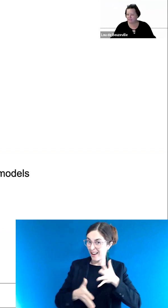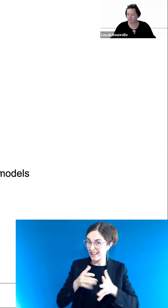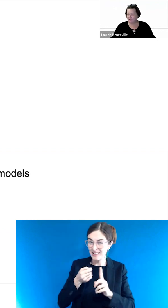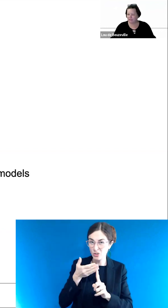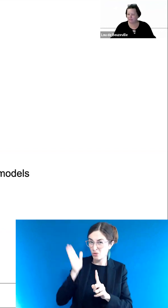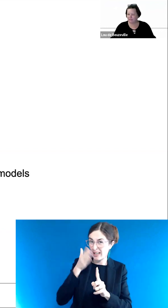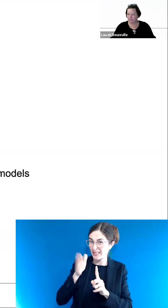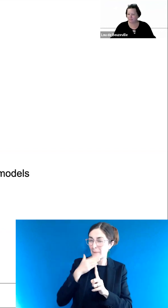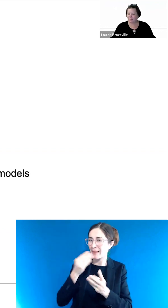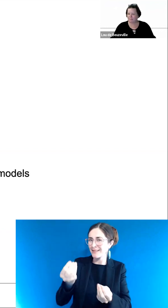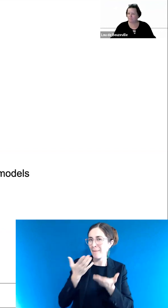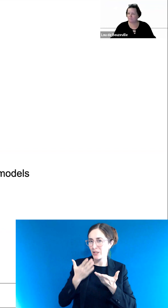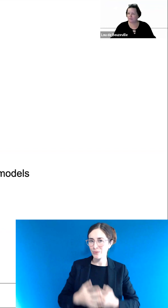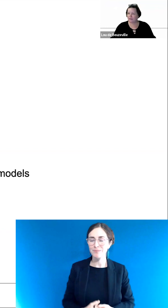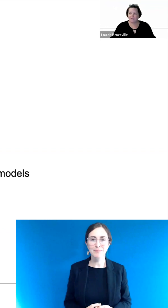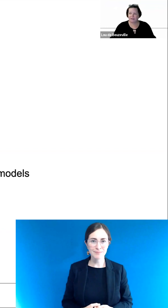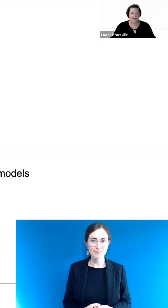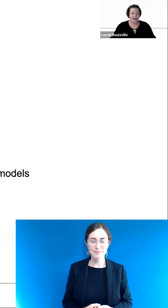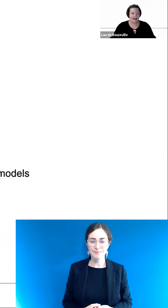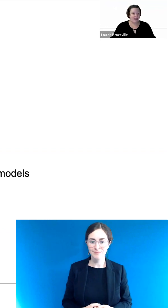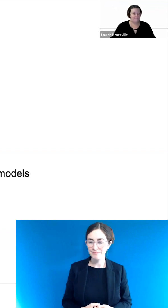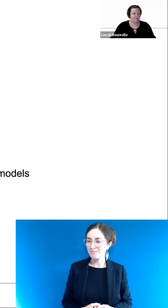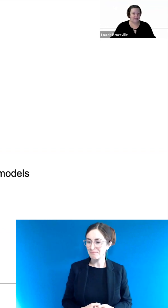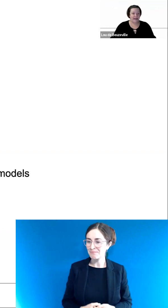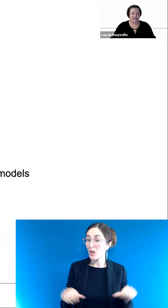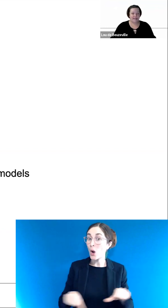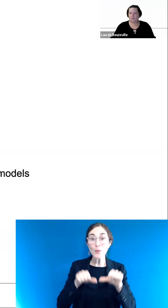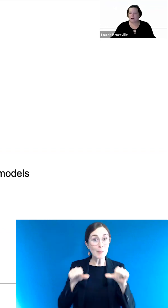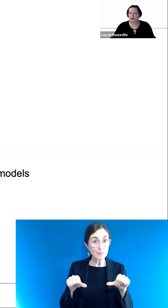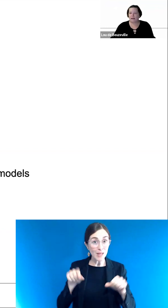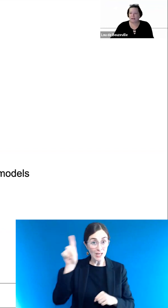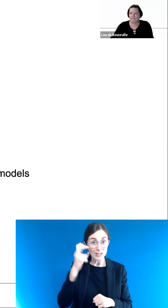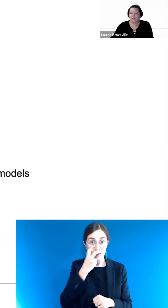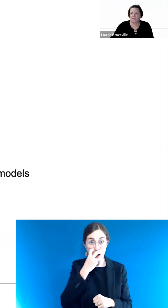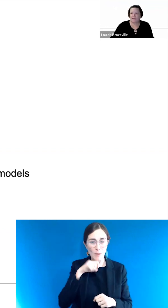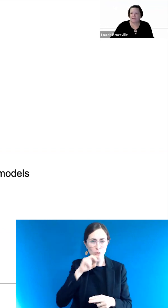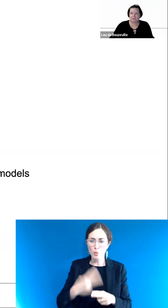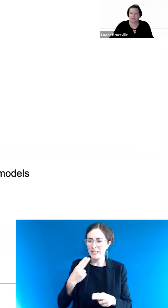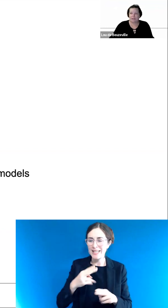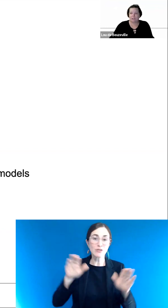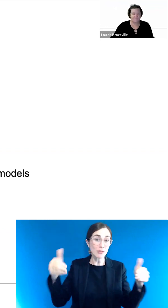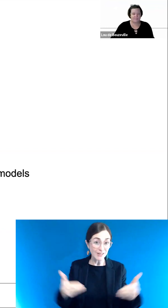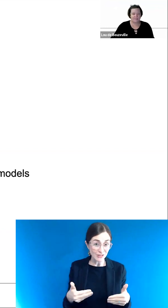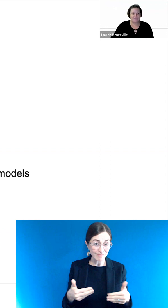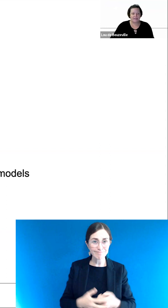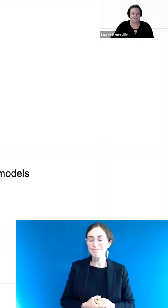and distracting, just let me know. Okay, so tonight I'll have a quick